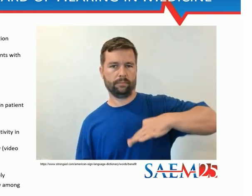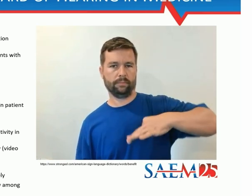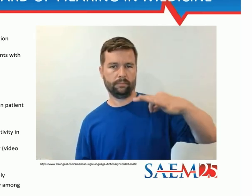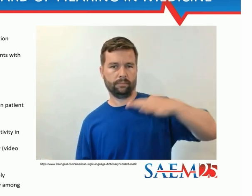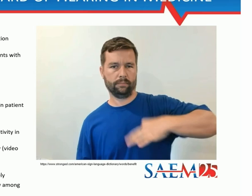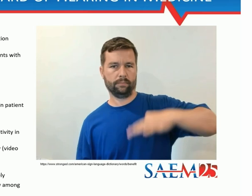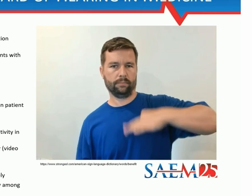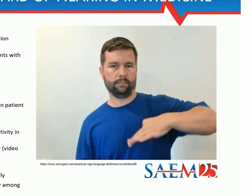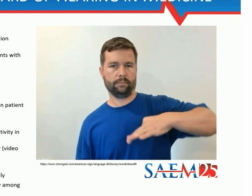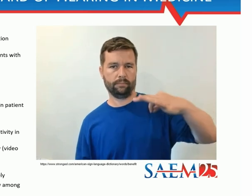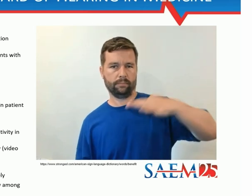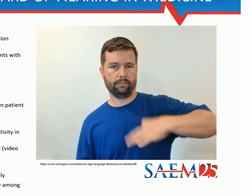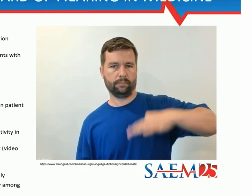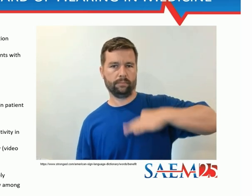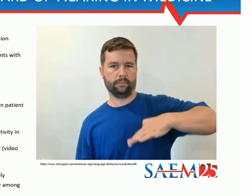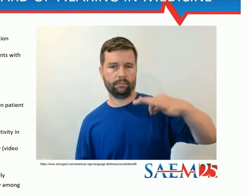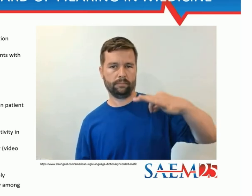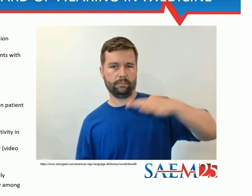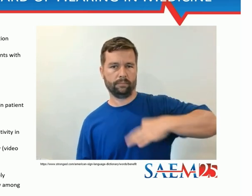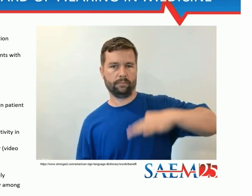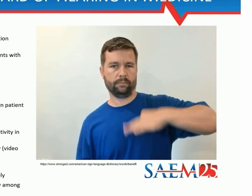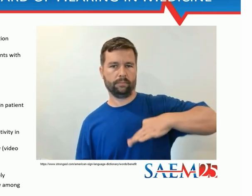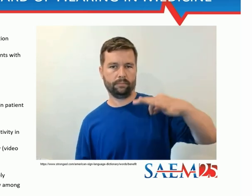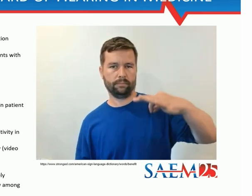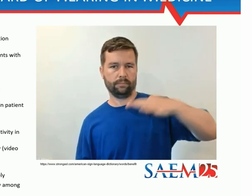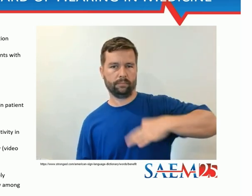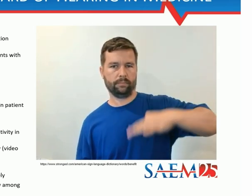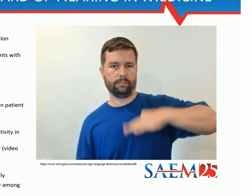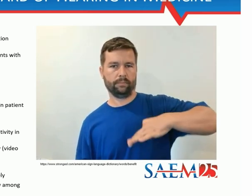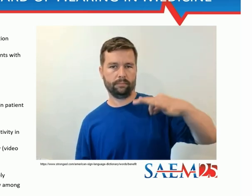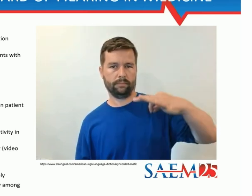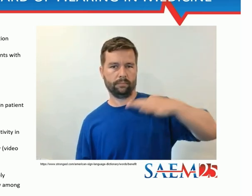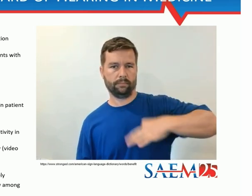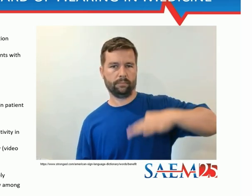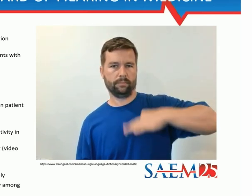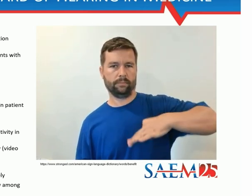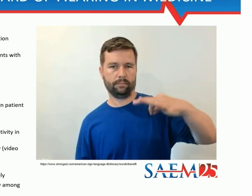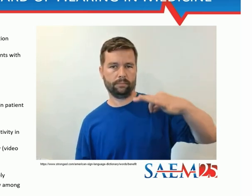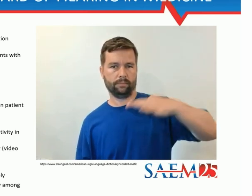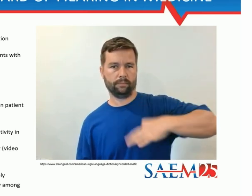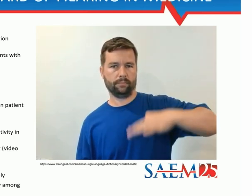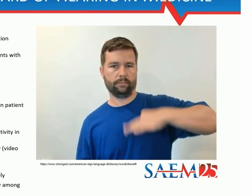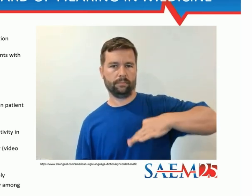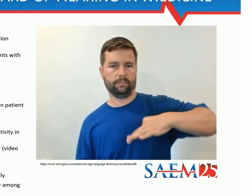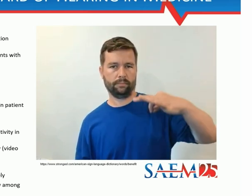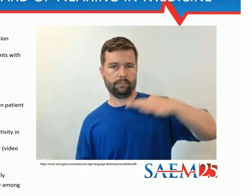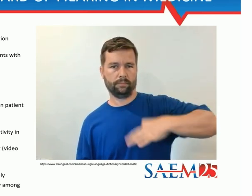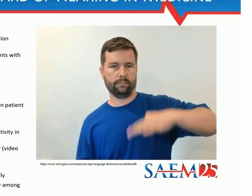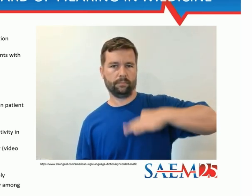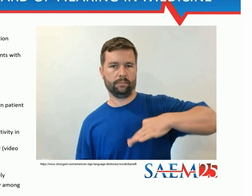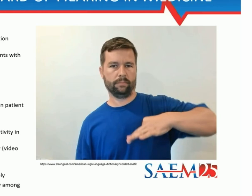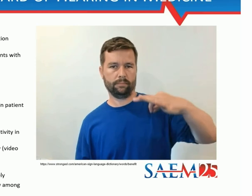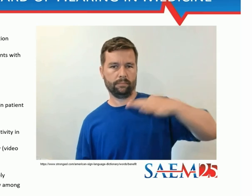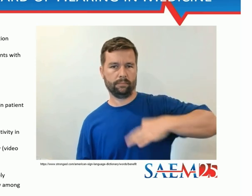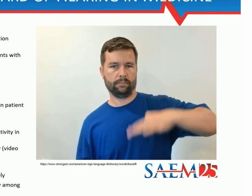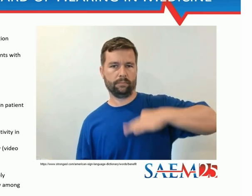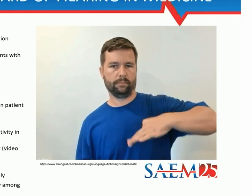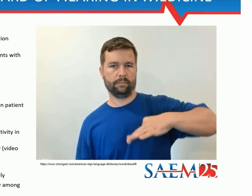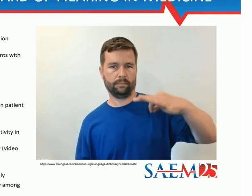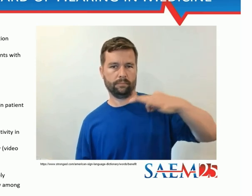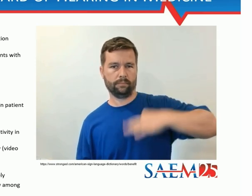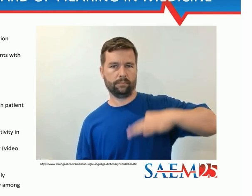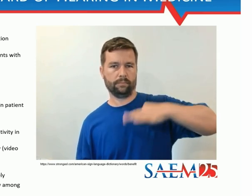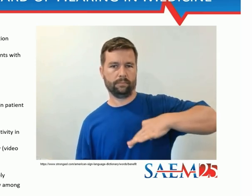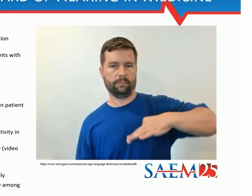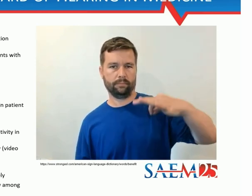before, right? Using messaging, could have done that a lot earlier. You know, having, like I was talking about, that pediatric nurse who